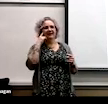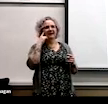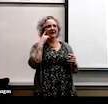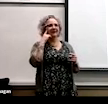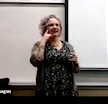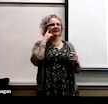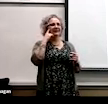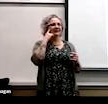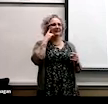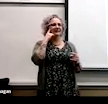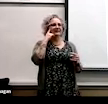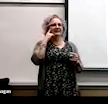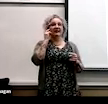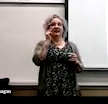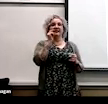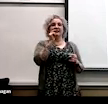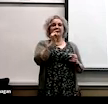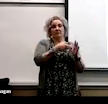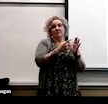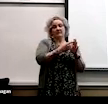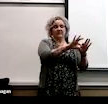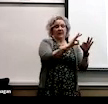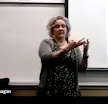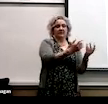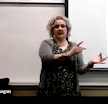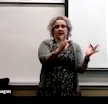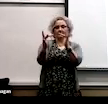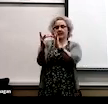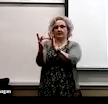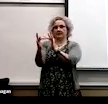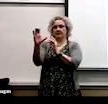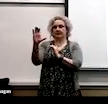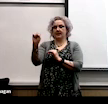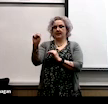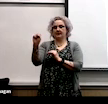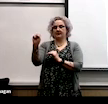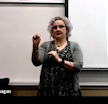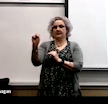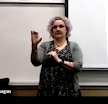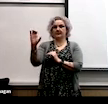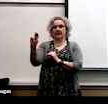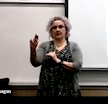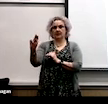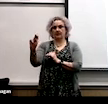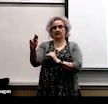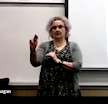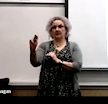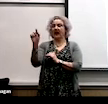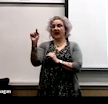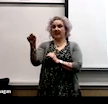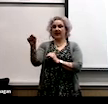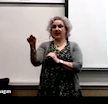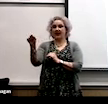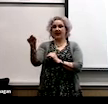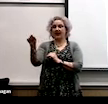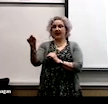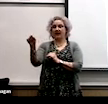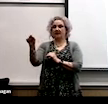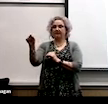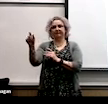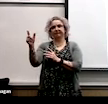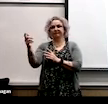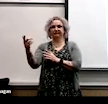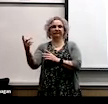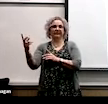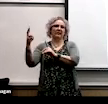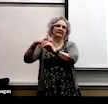contact them to say, you know, I need these services. And then they will get assigned this care coordinator who, in every experience that I've had